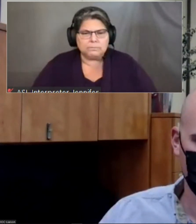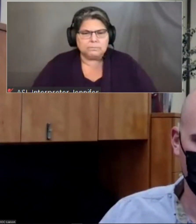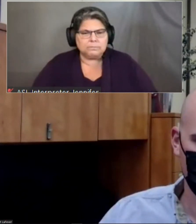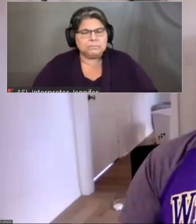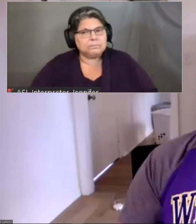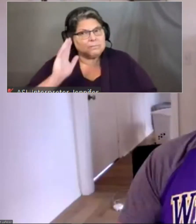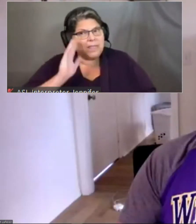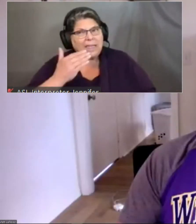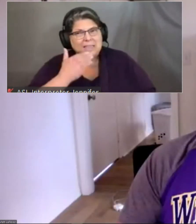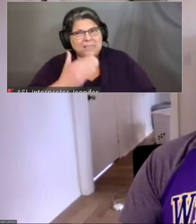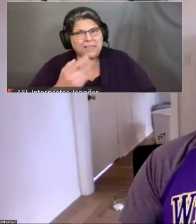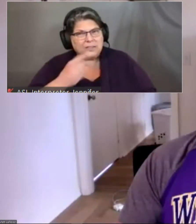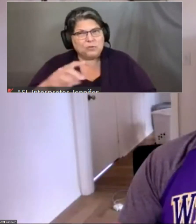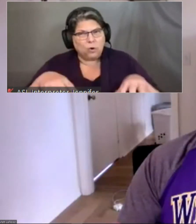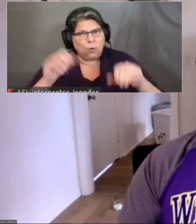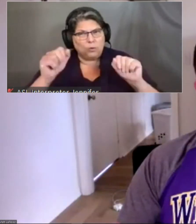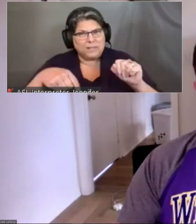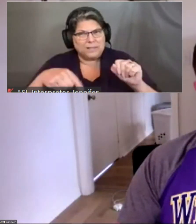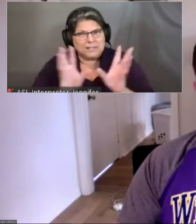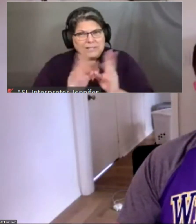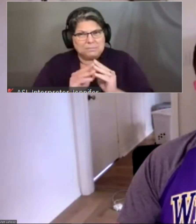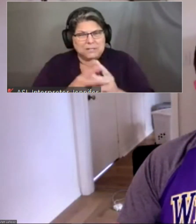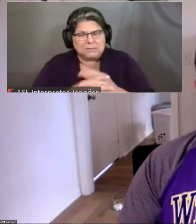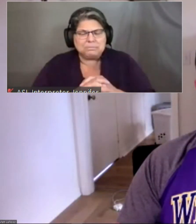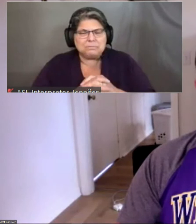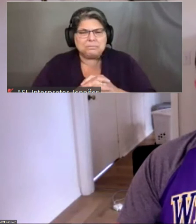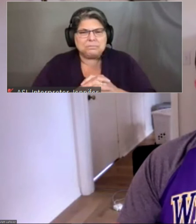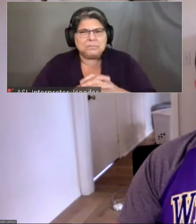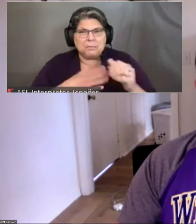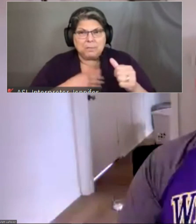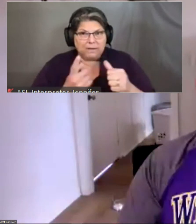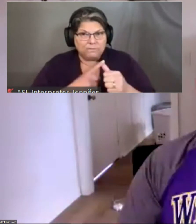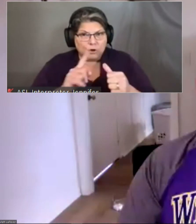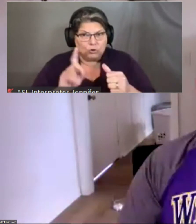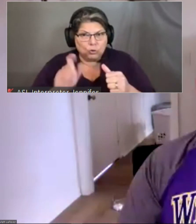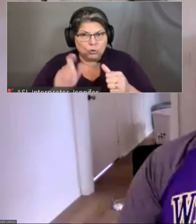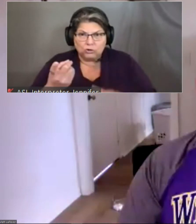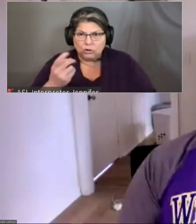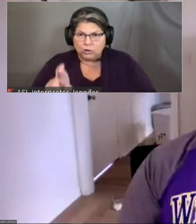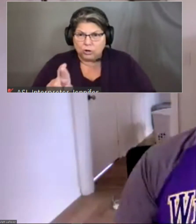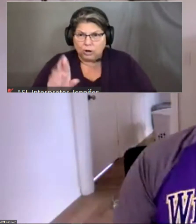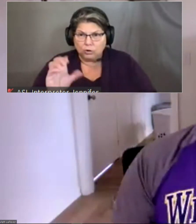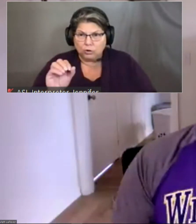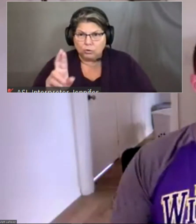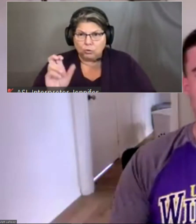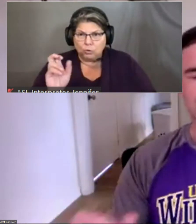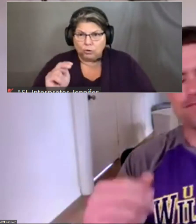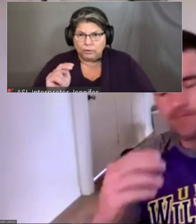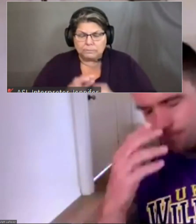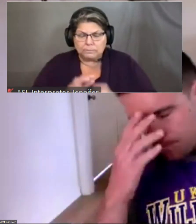Hey, thanks for hosting this, folks. First question I have for you, Dr. Coren.